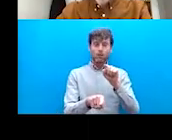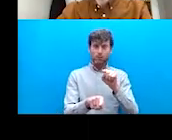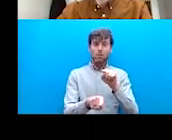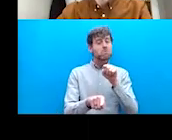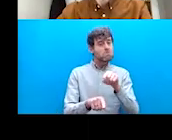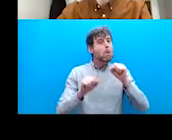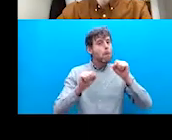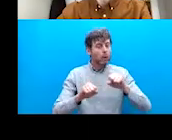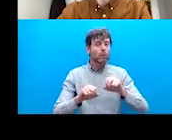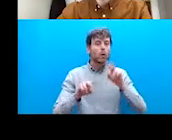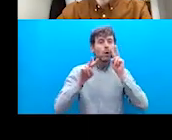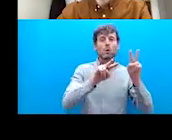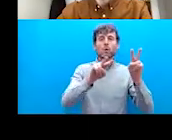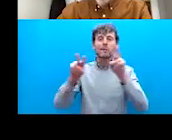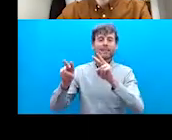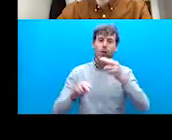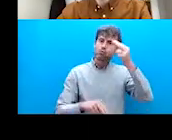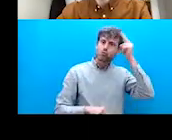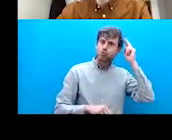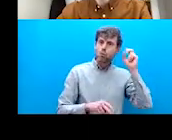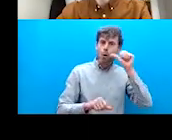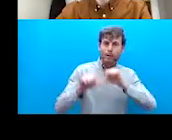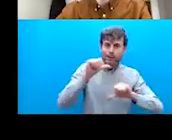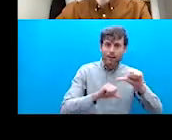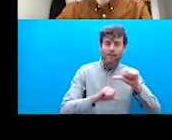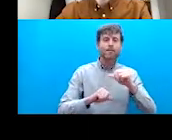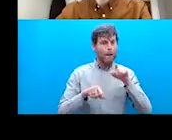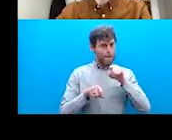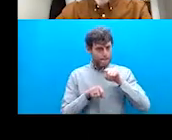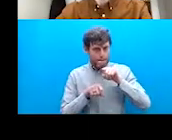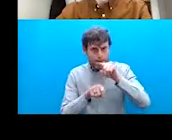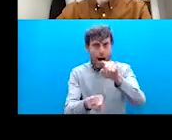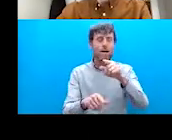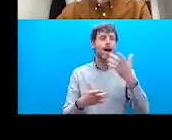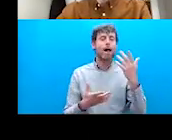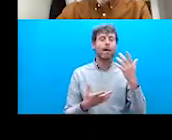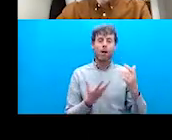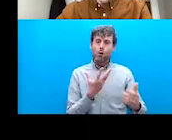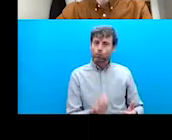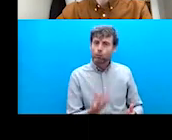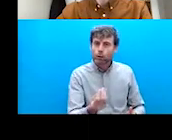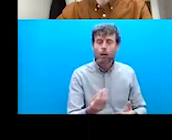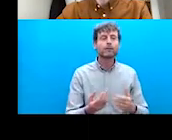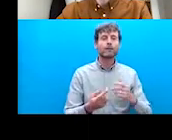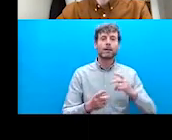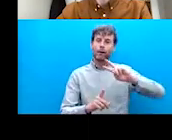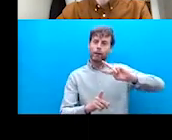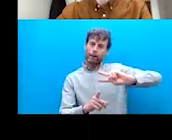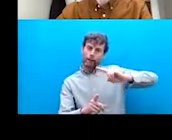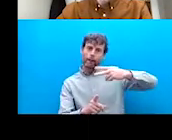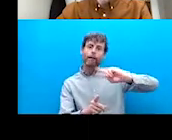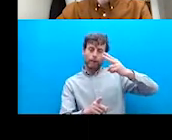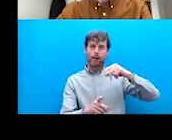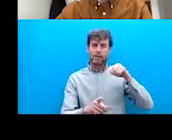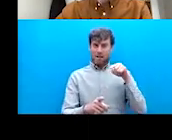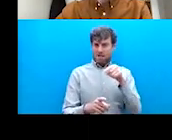So parallelism and redundancy are clearly two important principles of neural computation